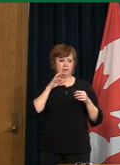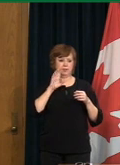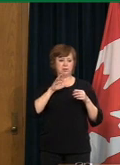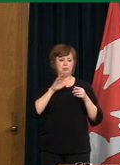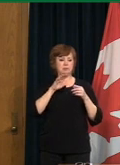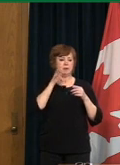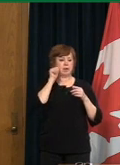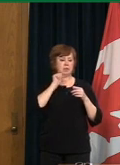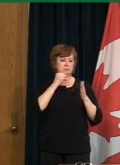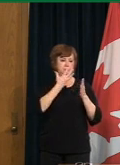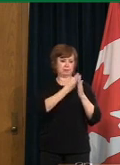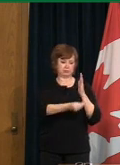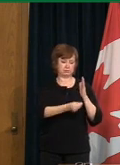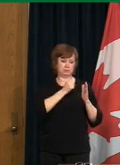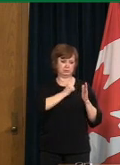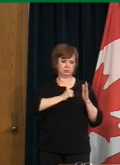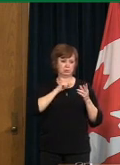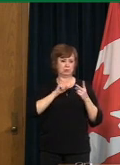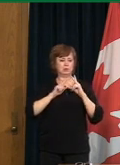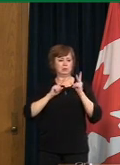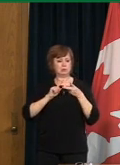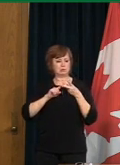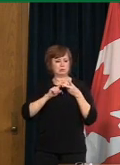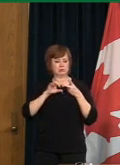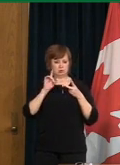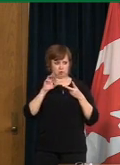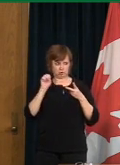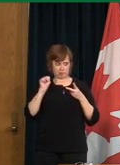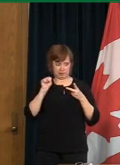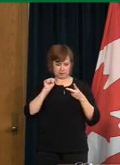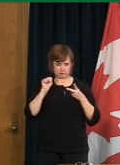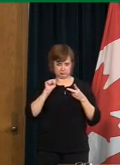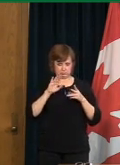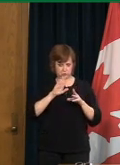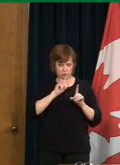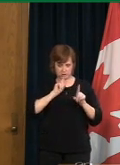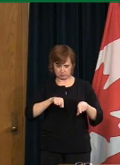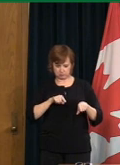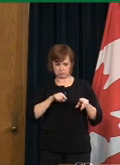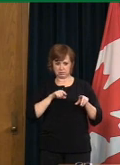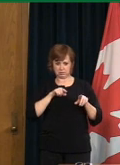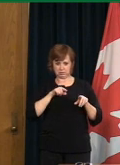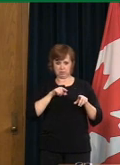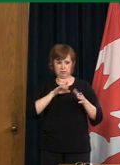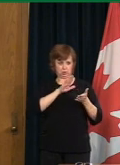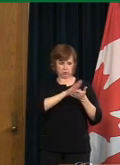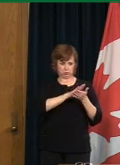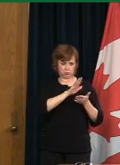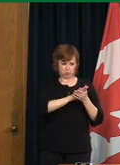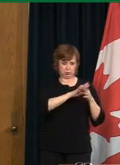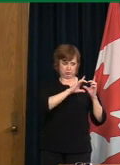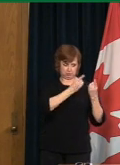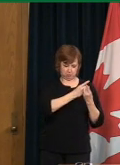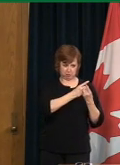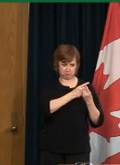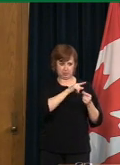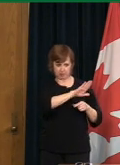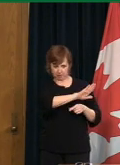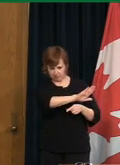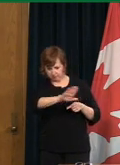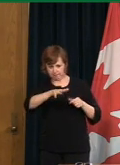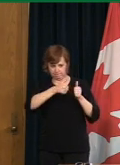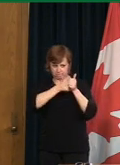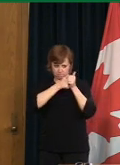loss. And just to clarify, Dr. Shahab, does that mean that it will be up to the school divisions to employ what they